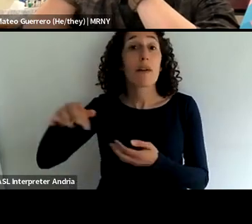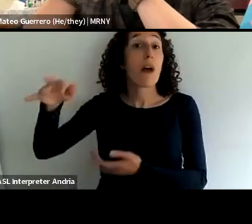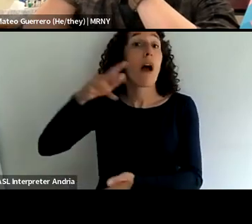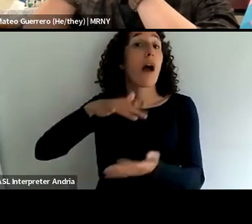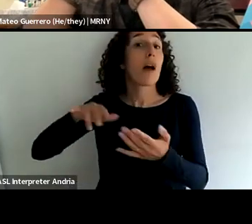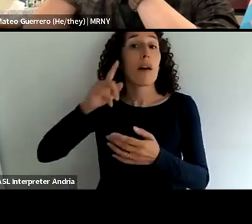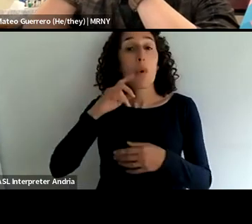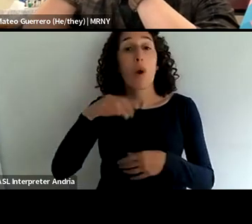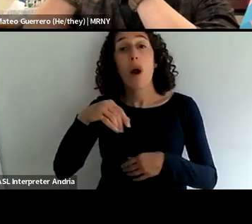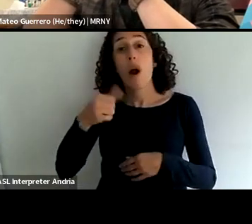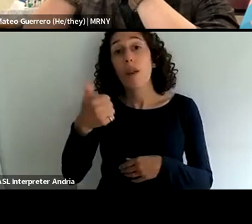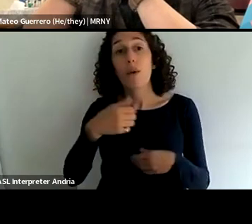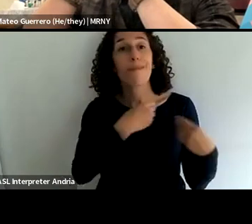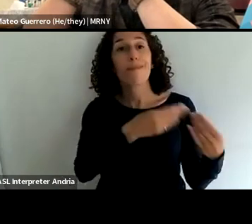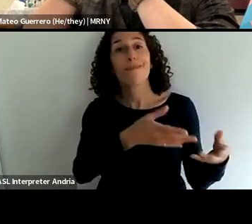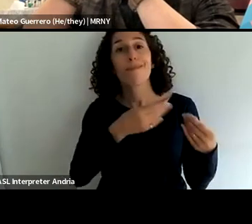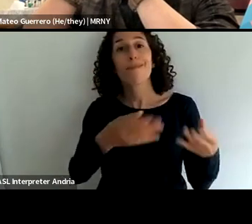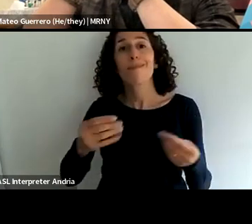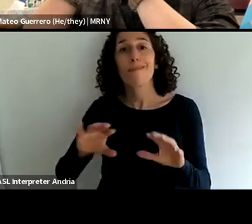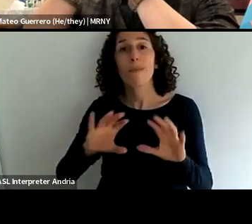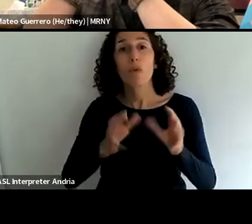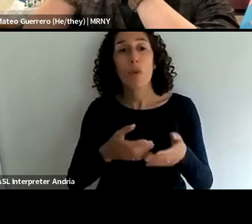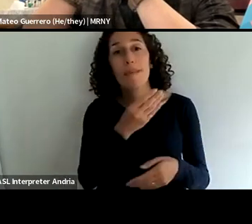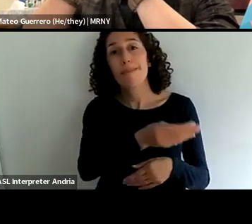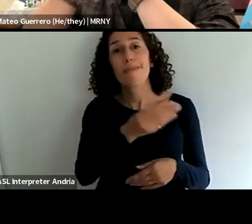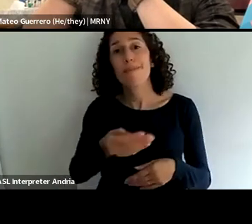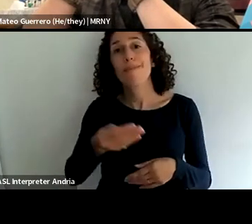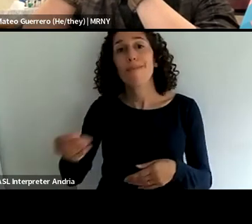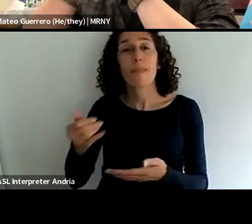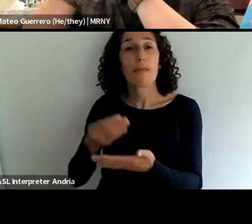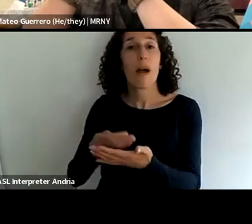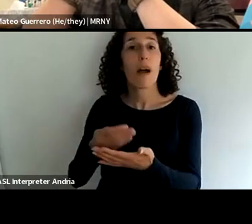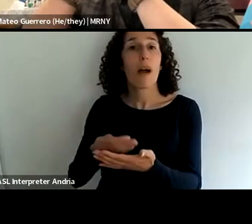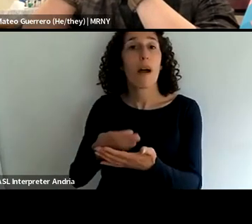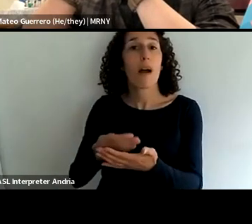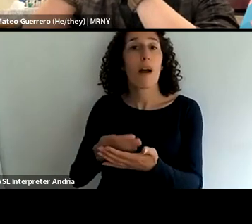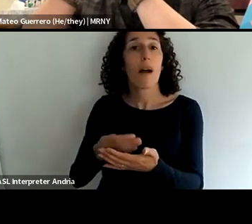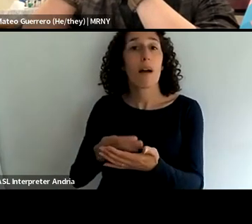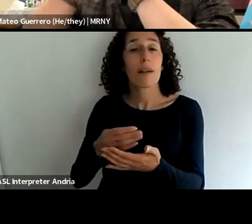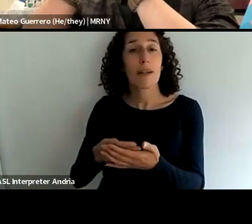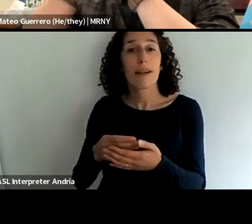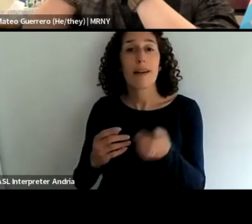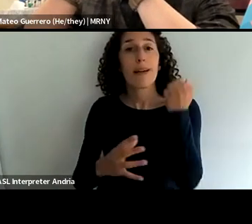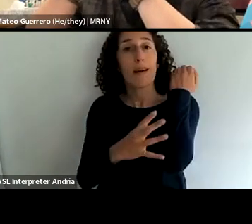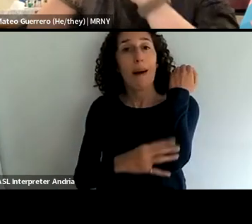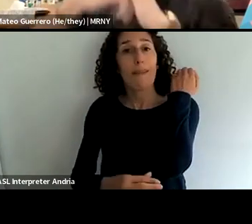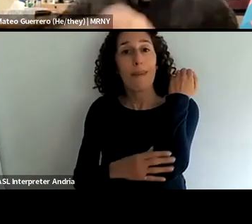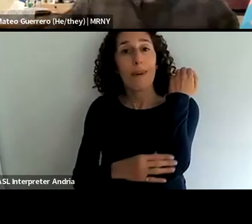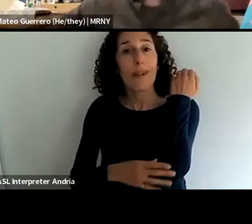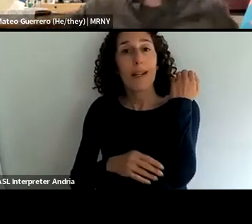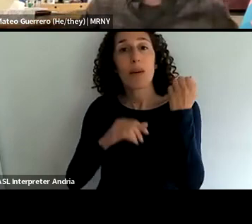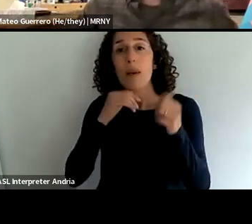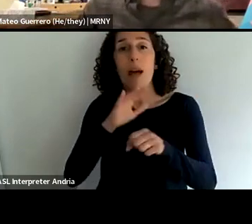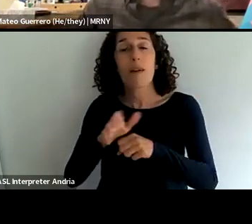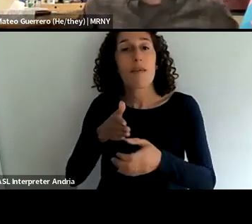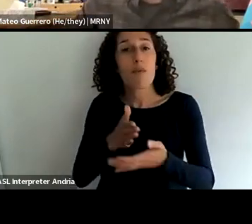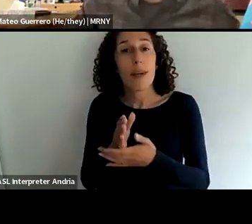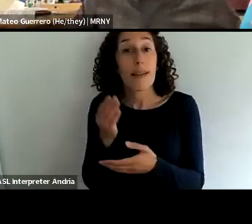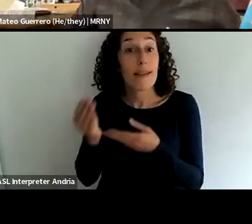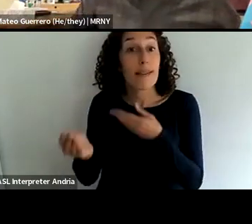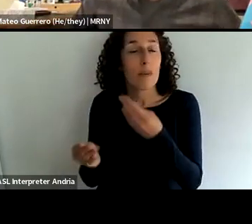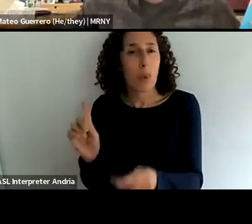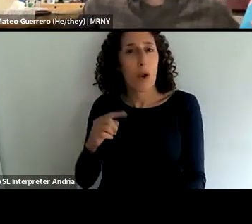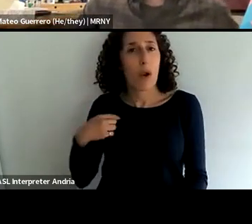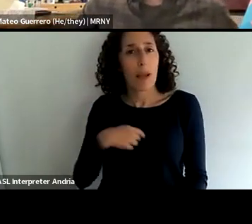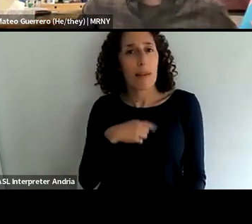for other groups who are experiencing poverty or disenfranchisement? When it comes to the